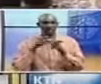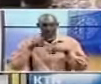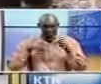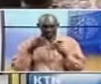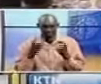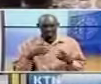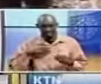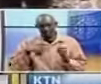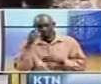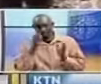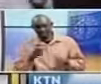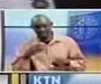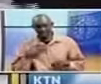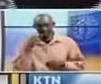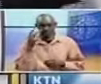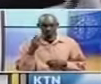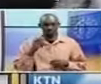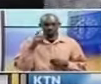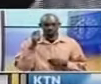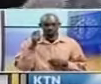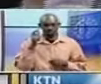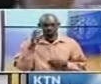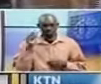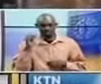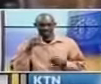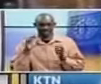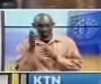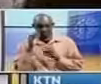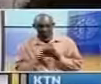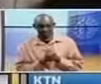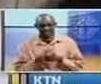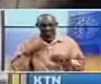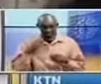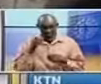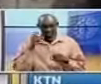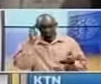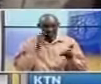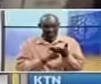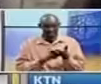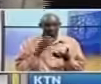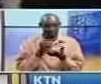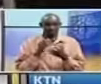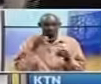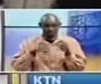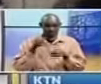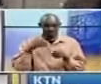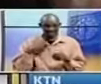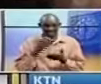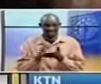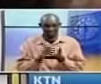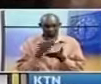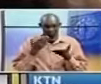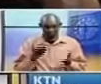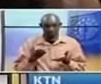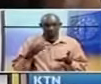Other winners included tour operator Twiga Towers. Now, the awards seek to recognize outstanding contributions in the sector. Kenya's